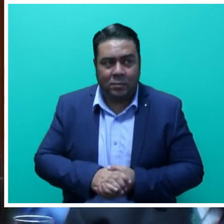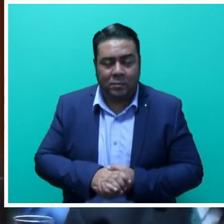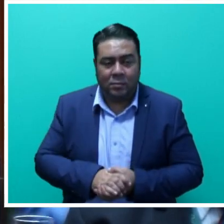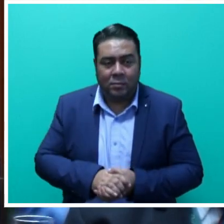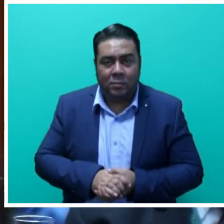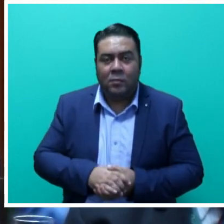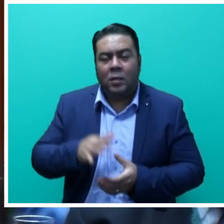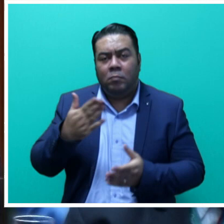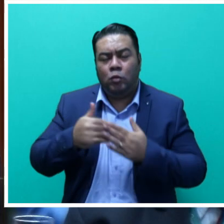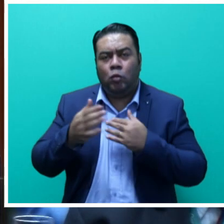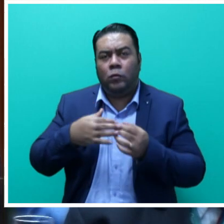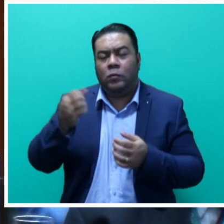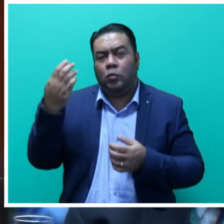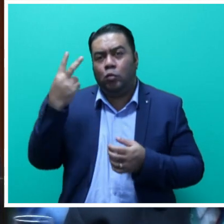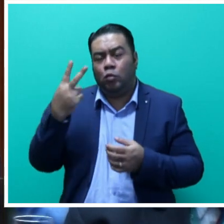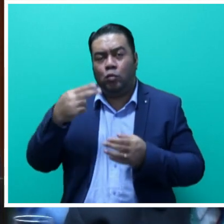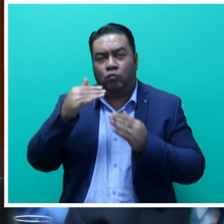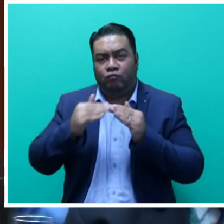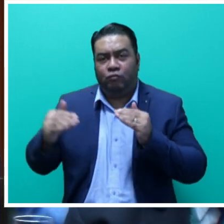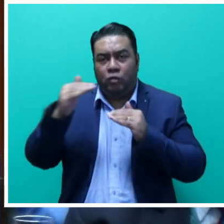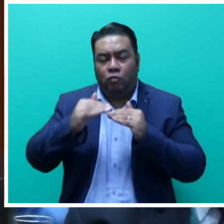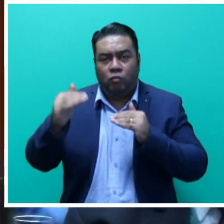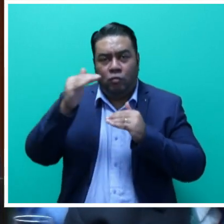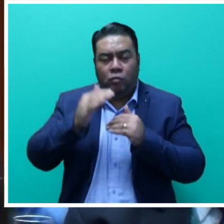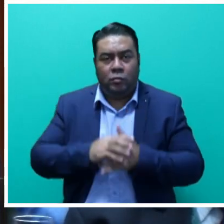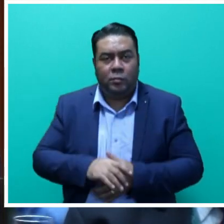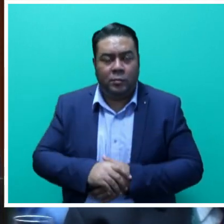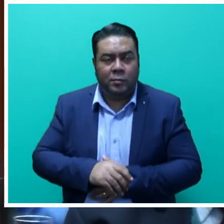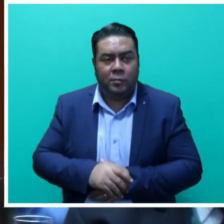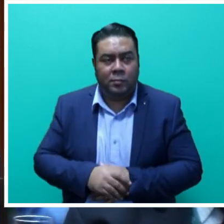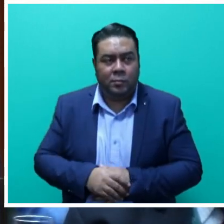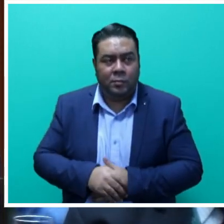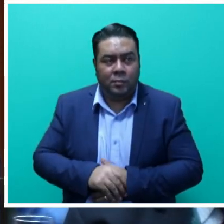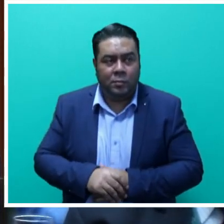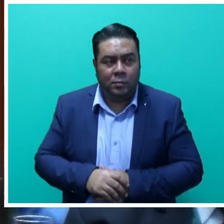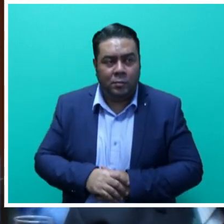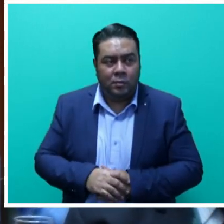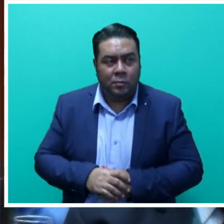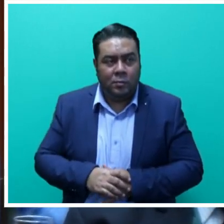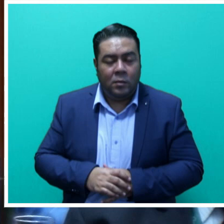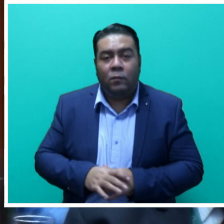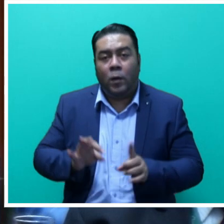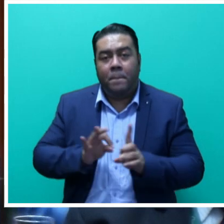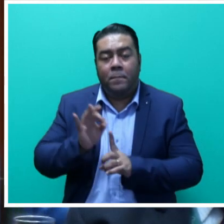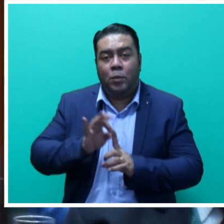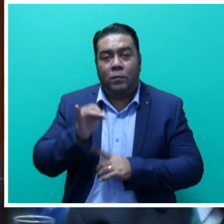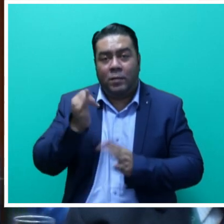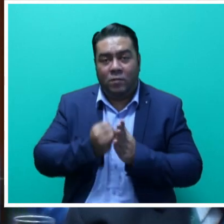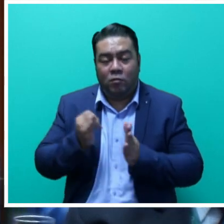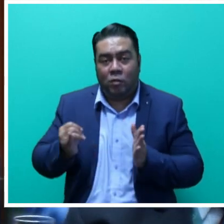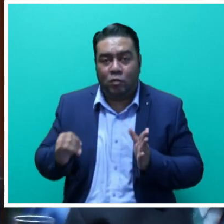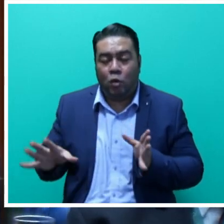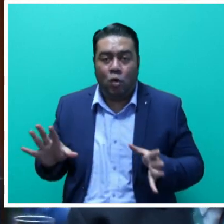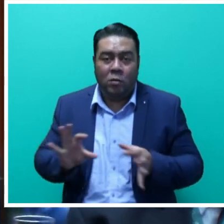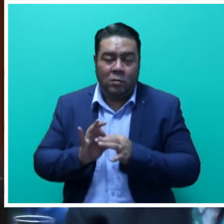2 phases, the final phase will see long-term outcomes such as improved infrastructure connectivity,